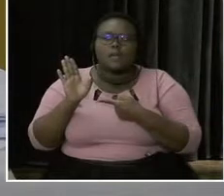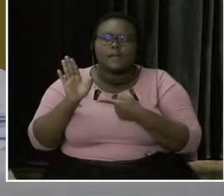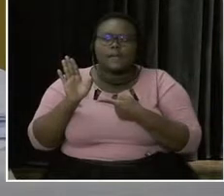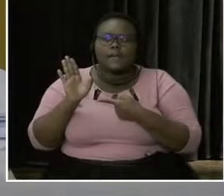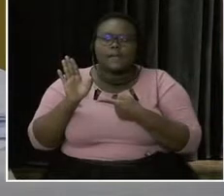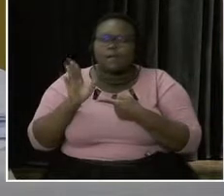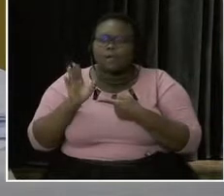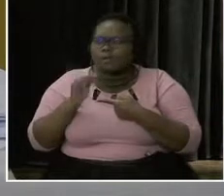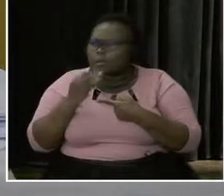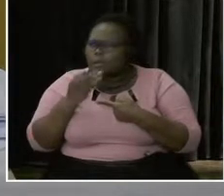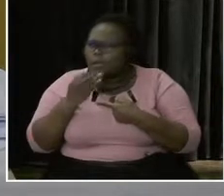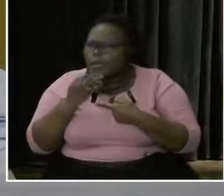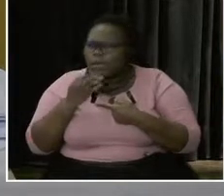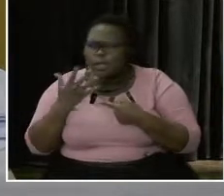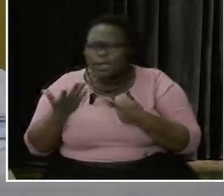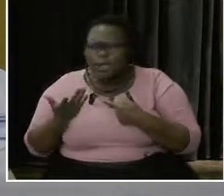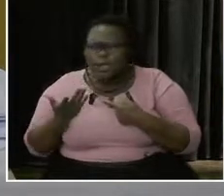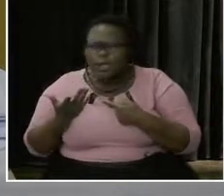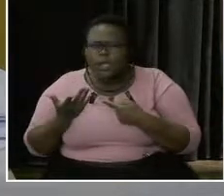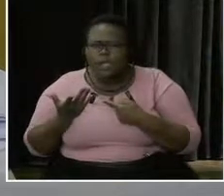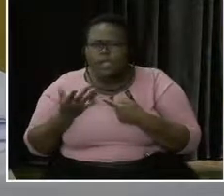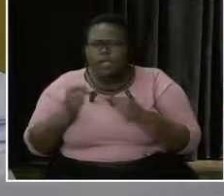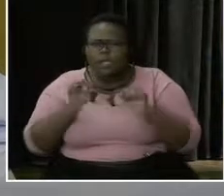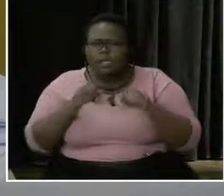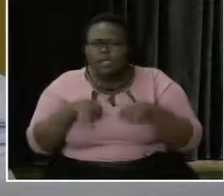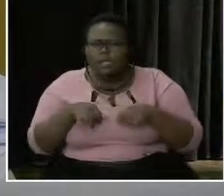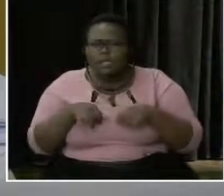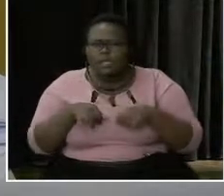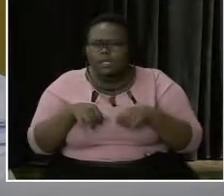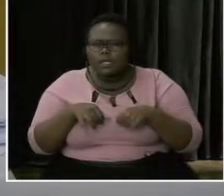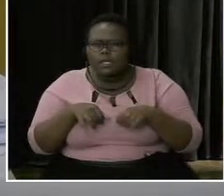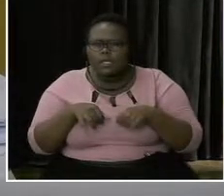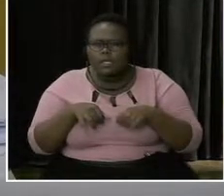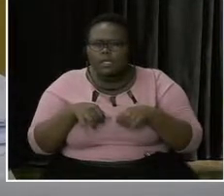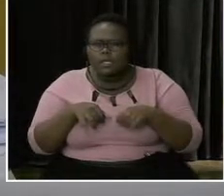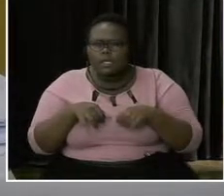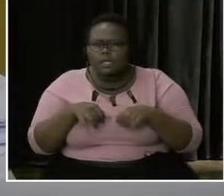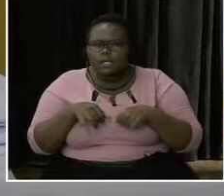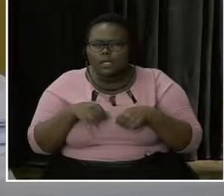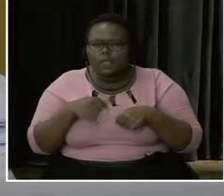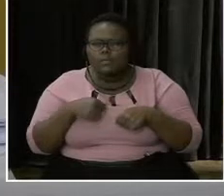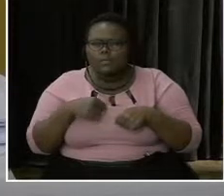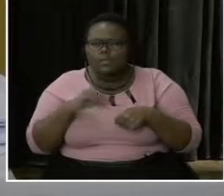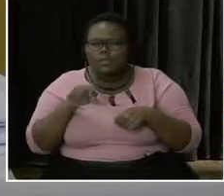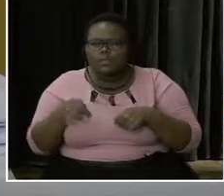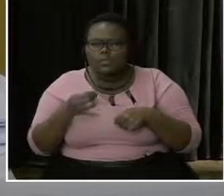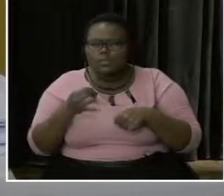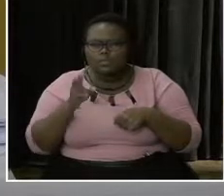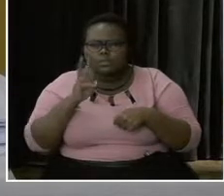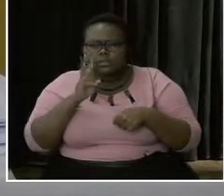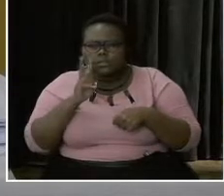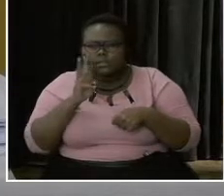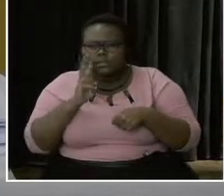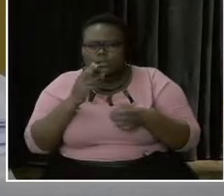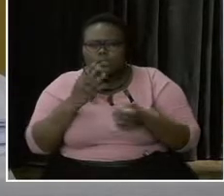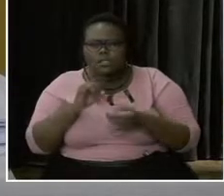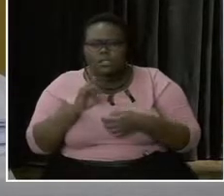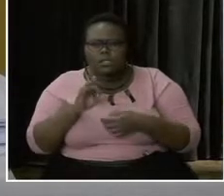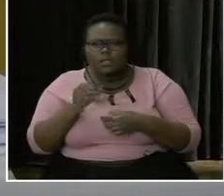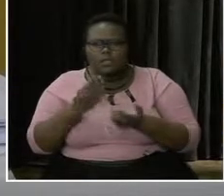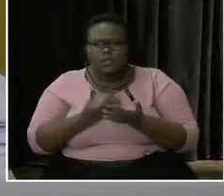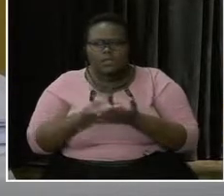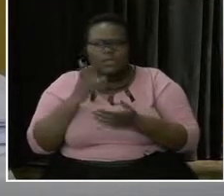What's that? Yes. I was just checking if I'm audible because I keep having